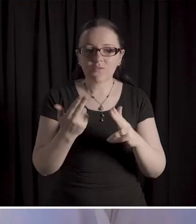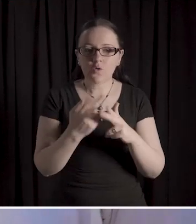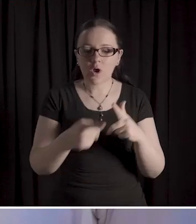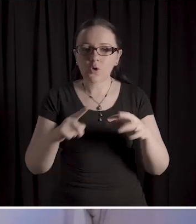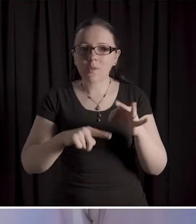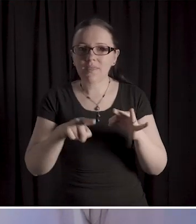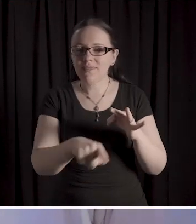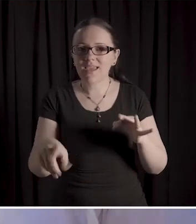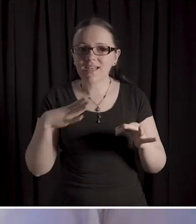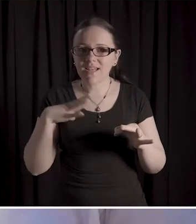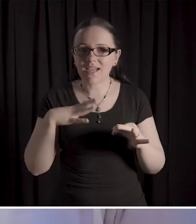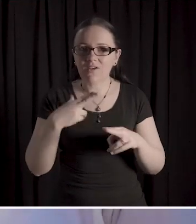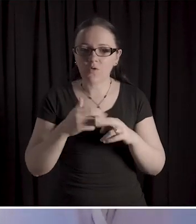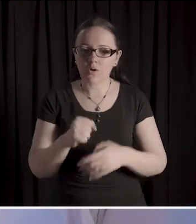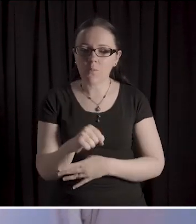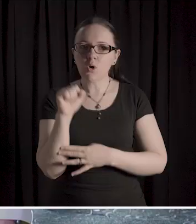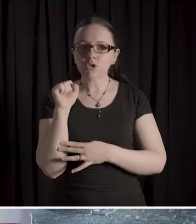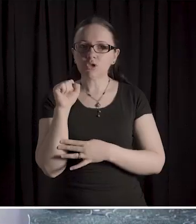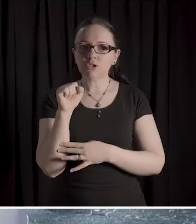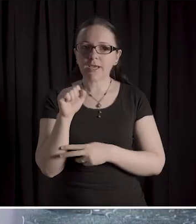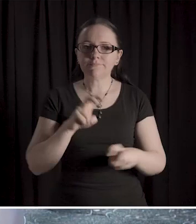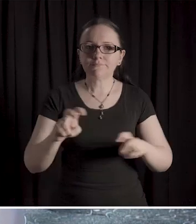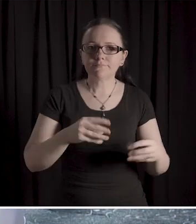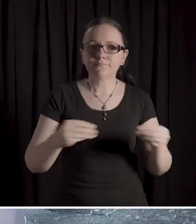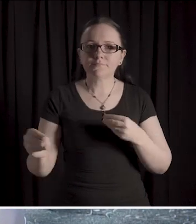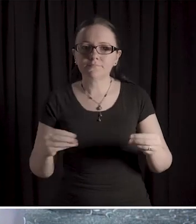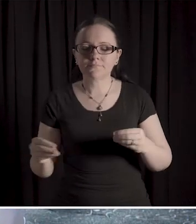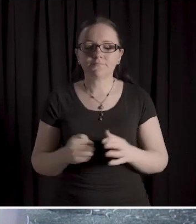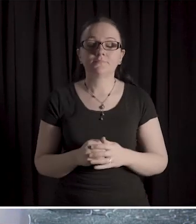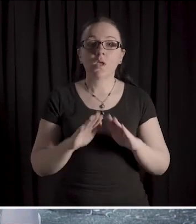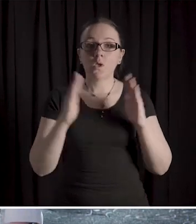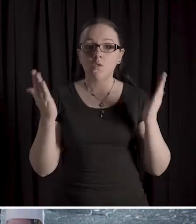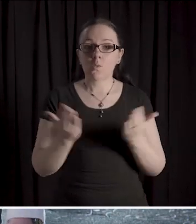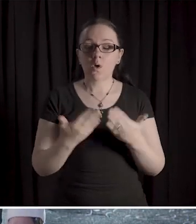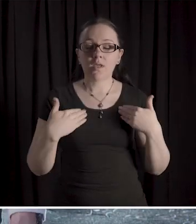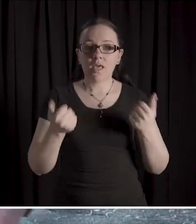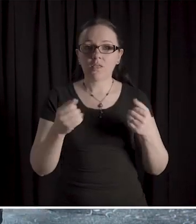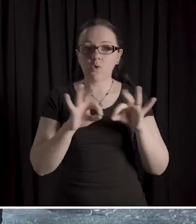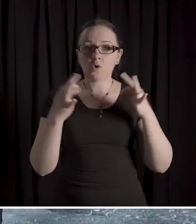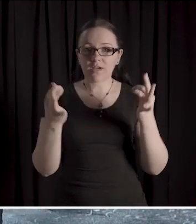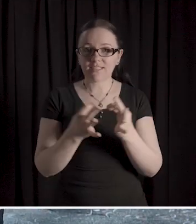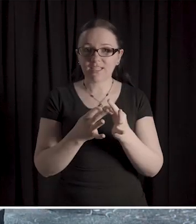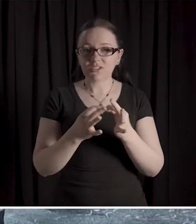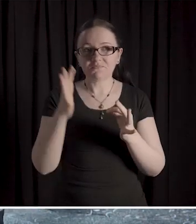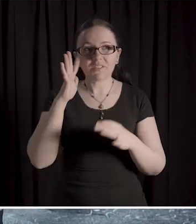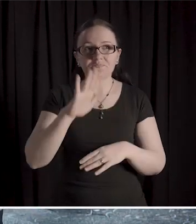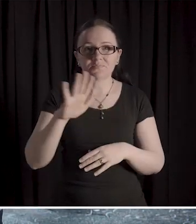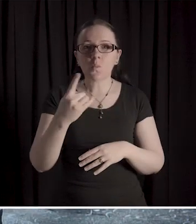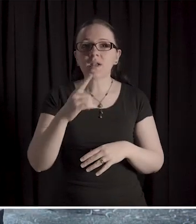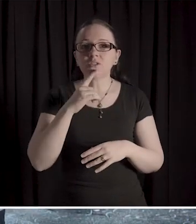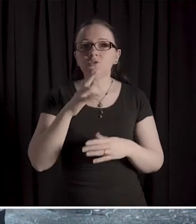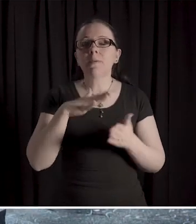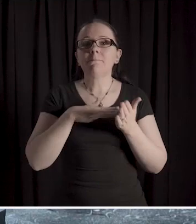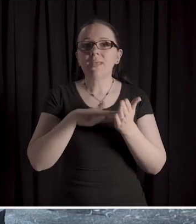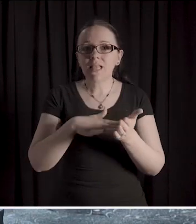they need for their posture and mobility. The World Health Organization estimates that there are 100 million people around the world